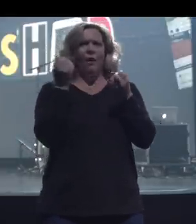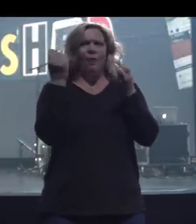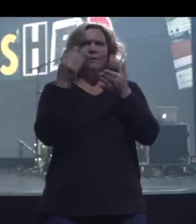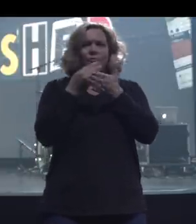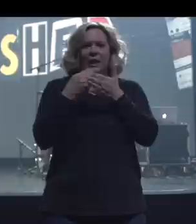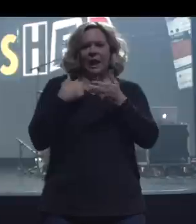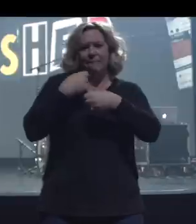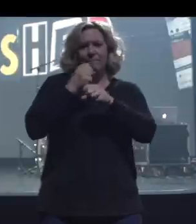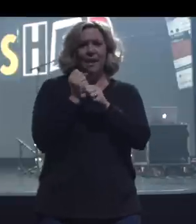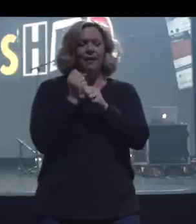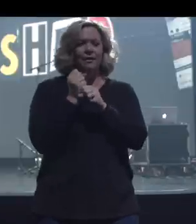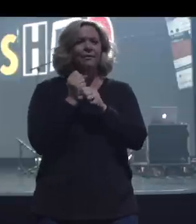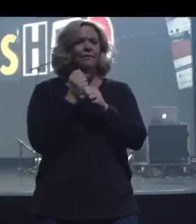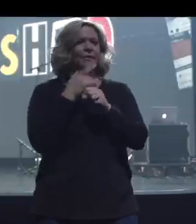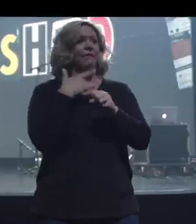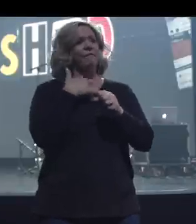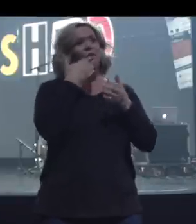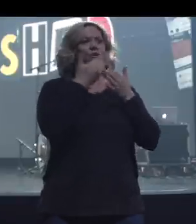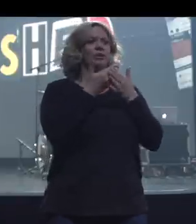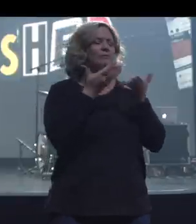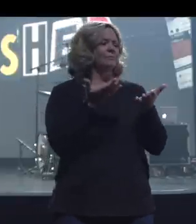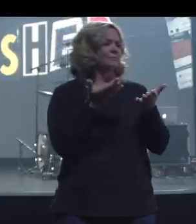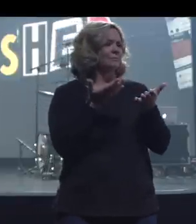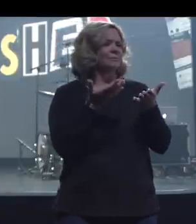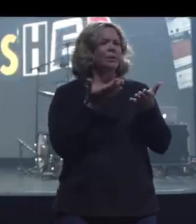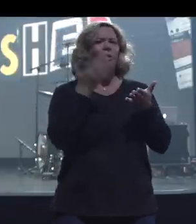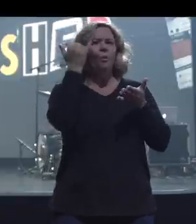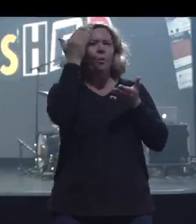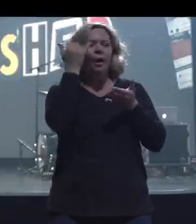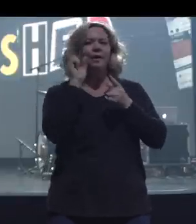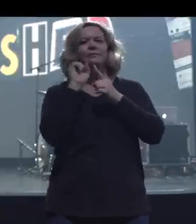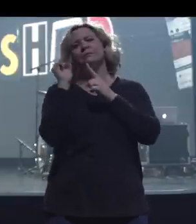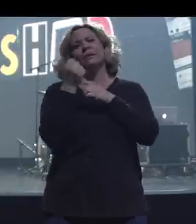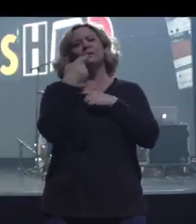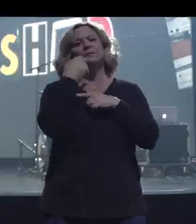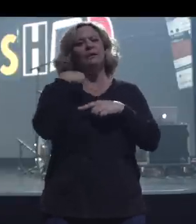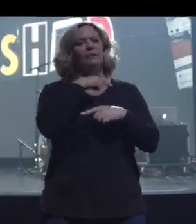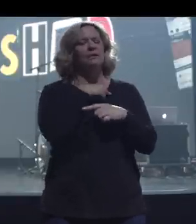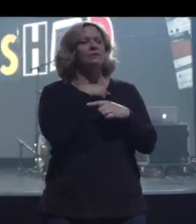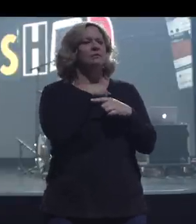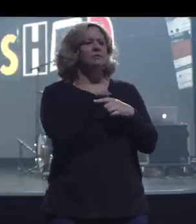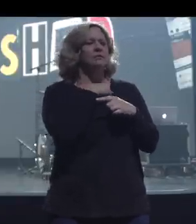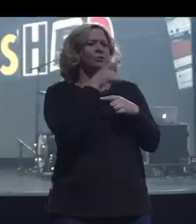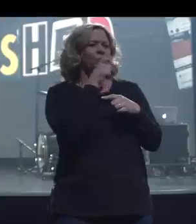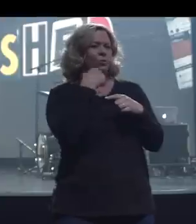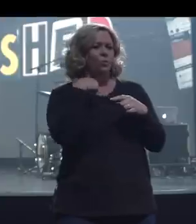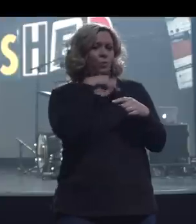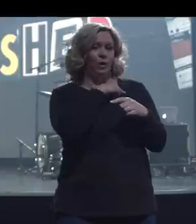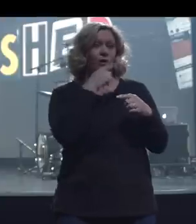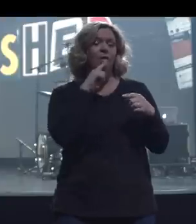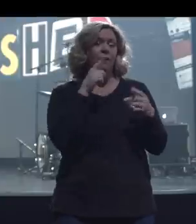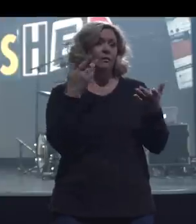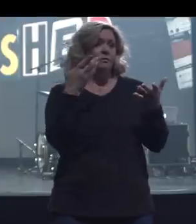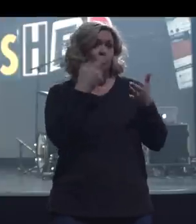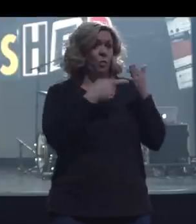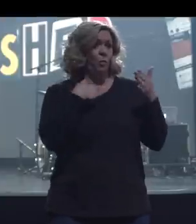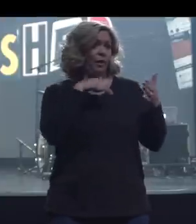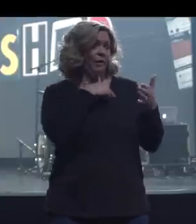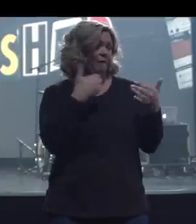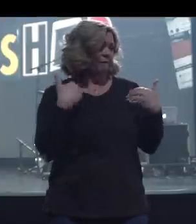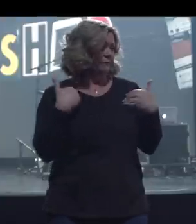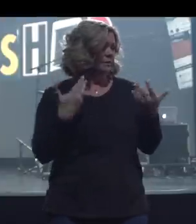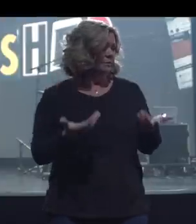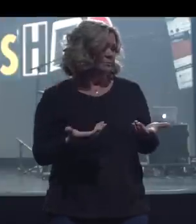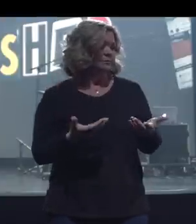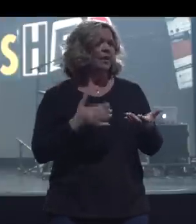did our society get to dictate to us that who we are is what we have? That's an American version